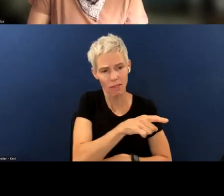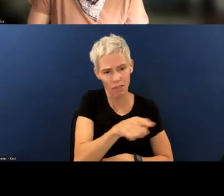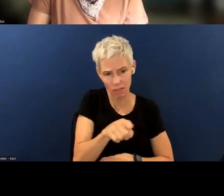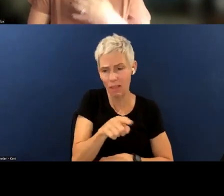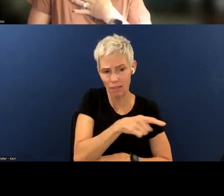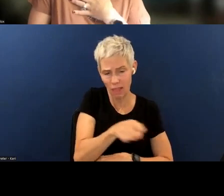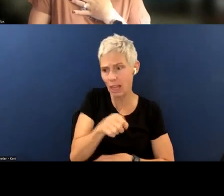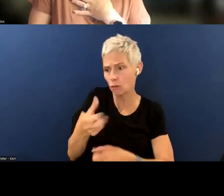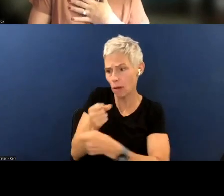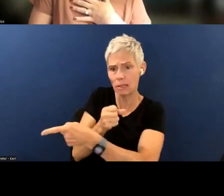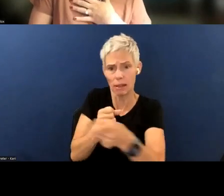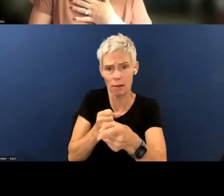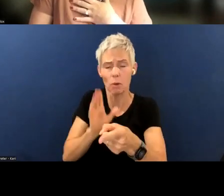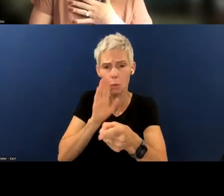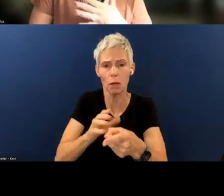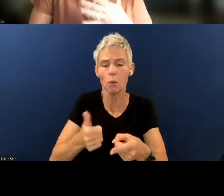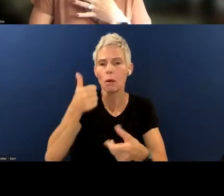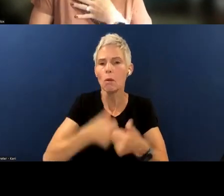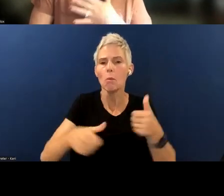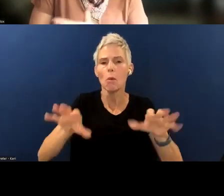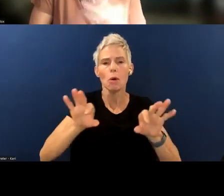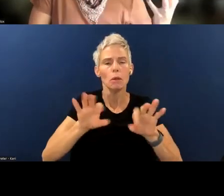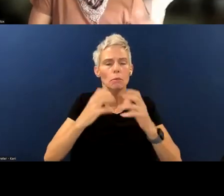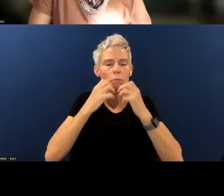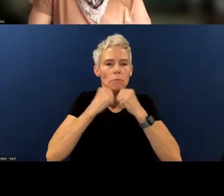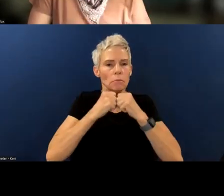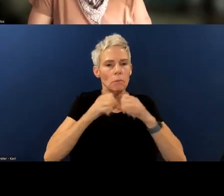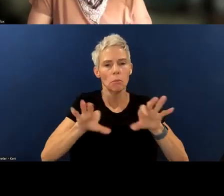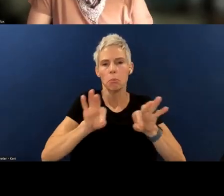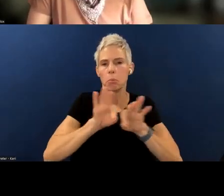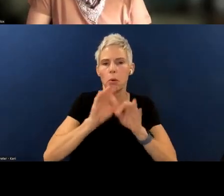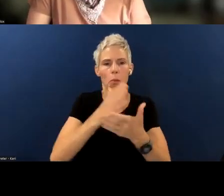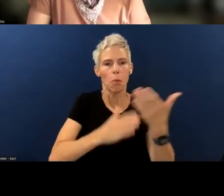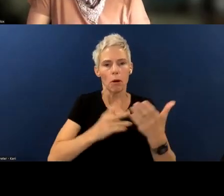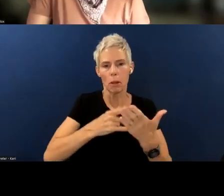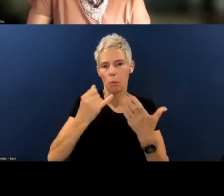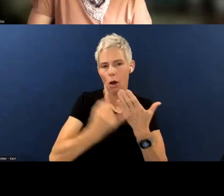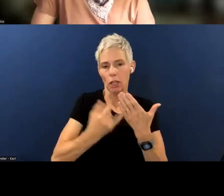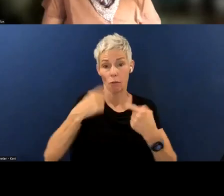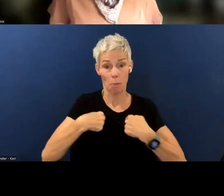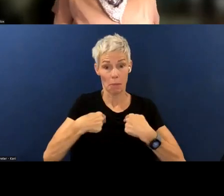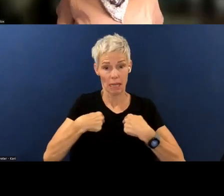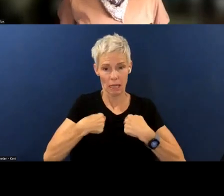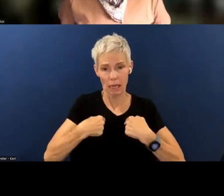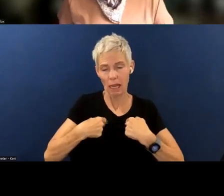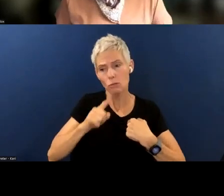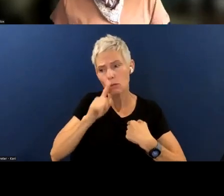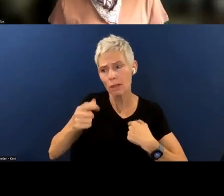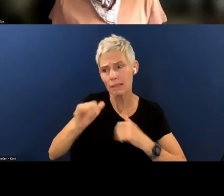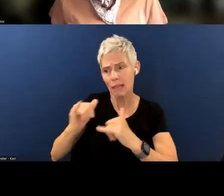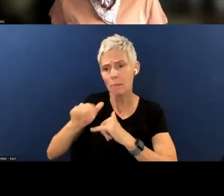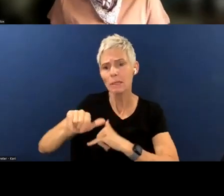of the most valuable parts of this project for me, and I'll speak on behalf of the whole project team, is that as